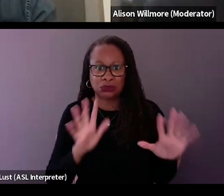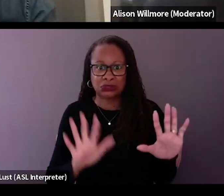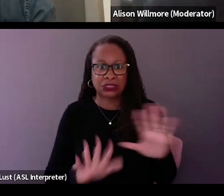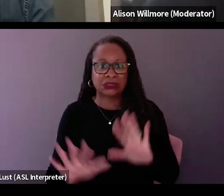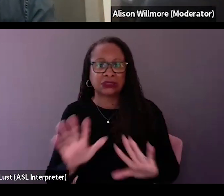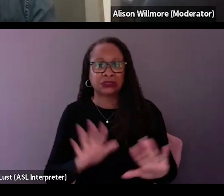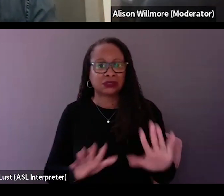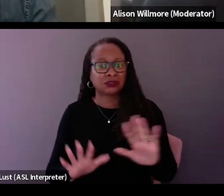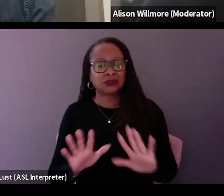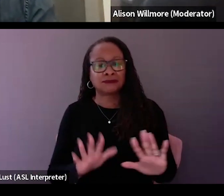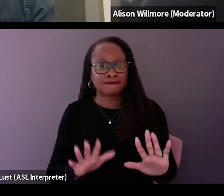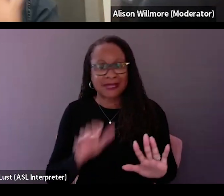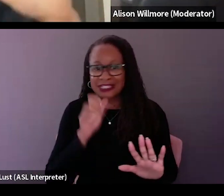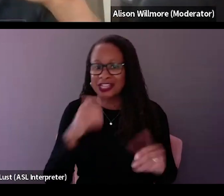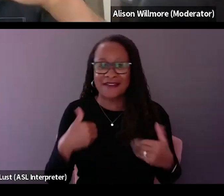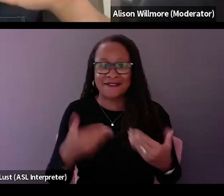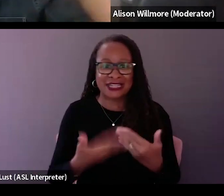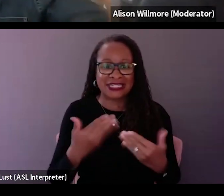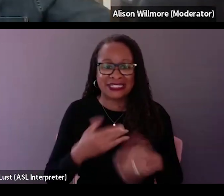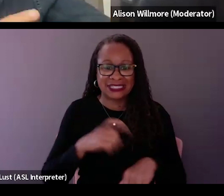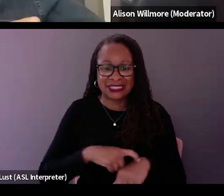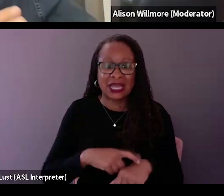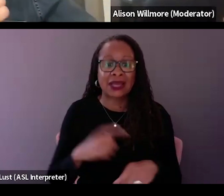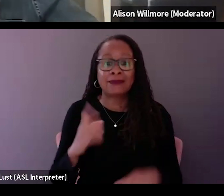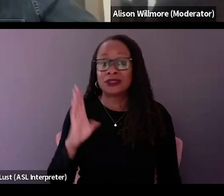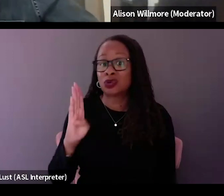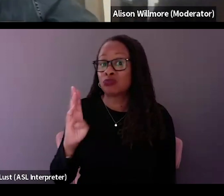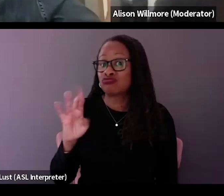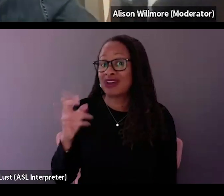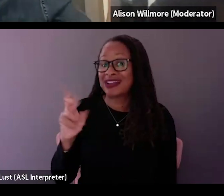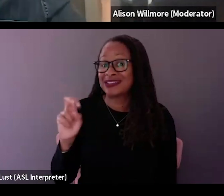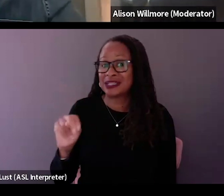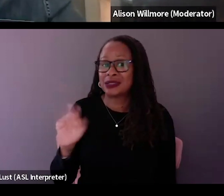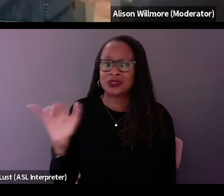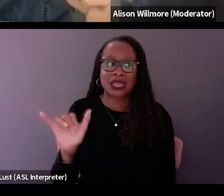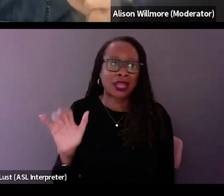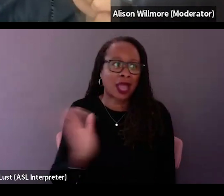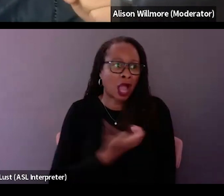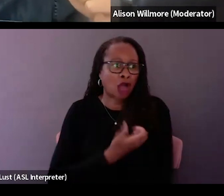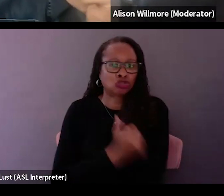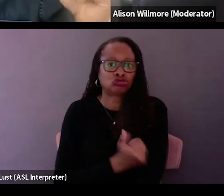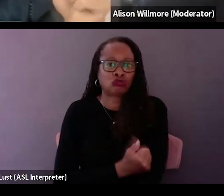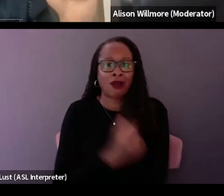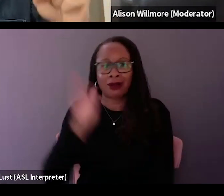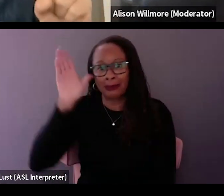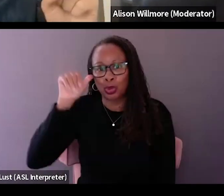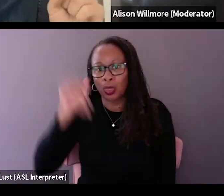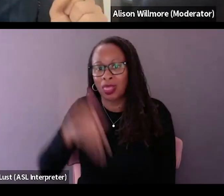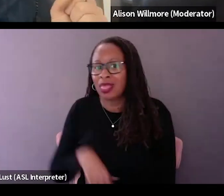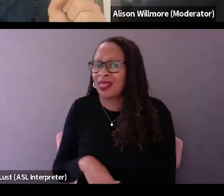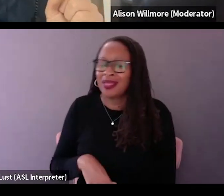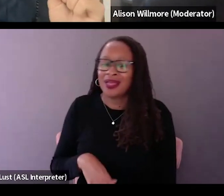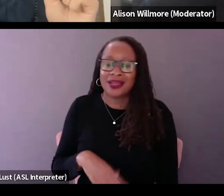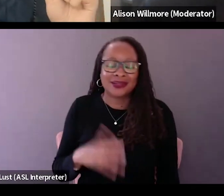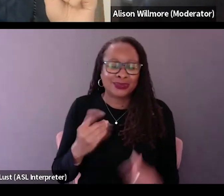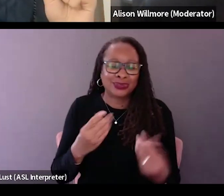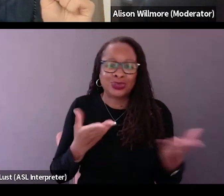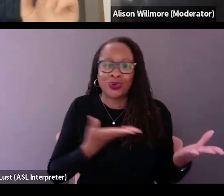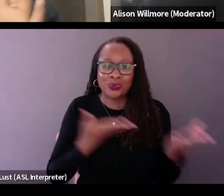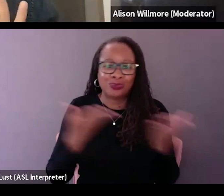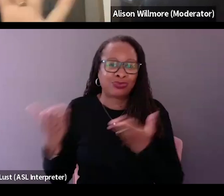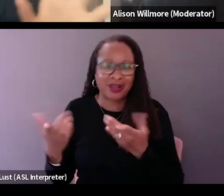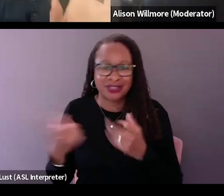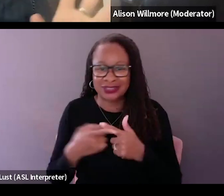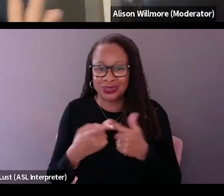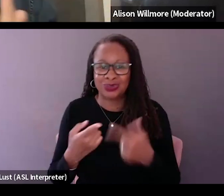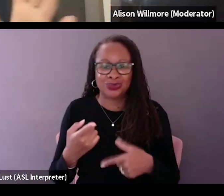Brandon who was like our drug mule. Like Brandon took it in two carry-on suitcases himself and he left early.